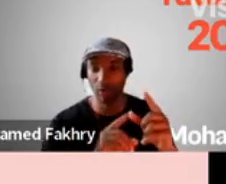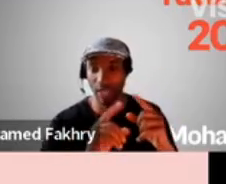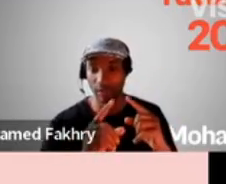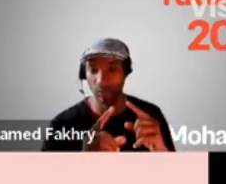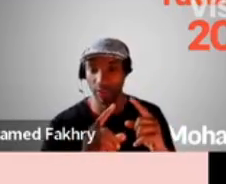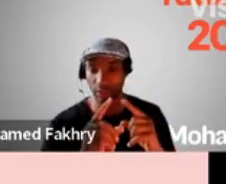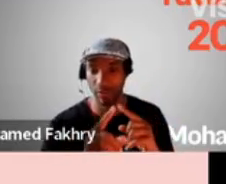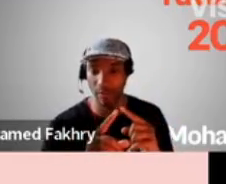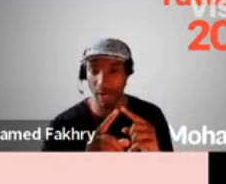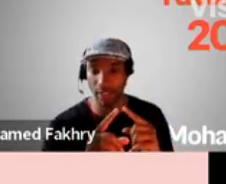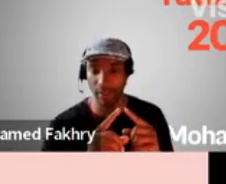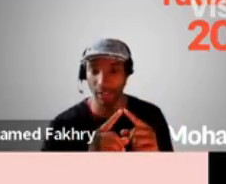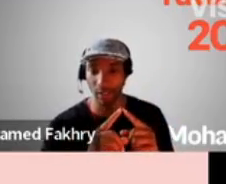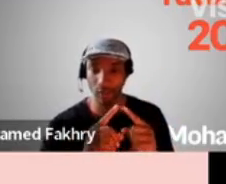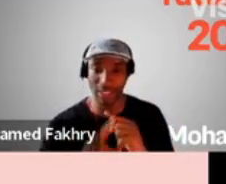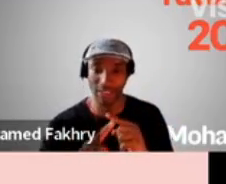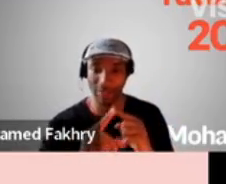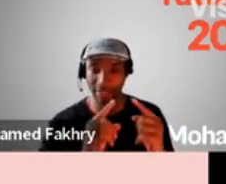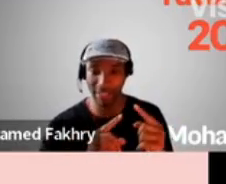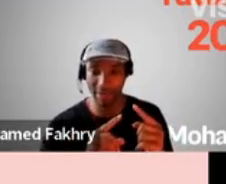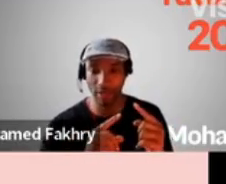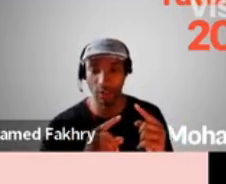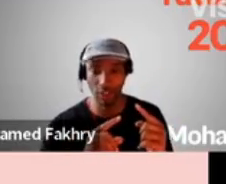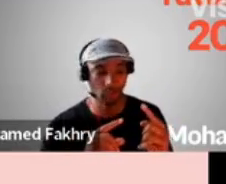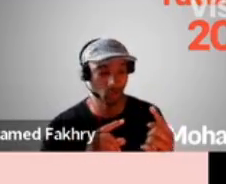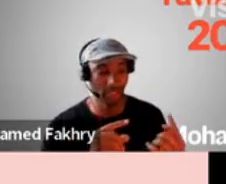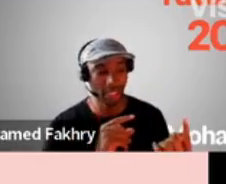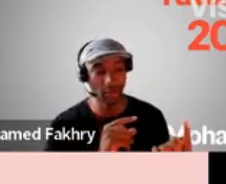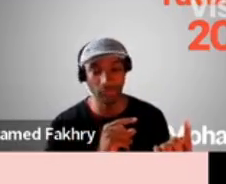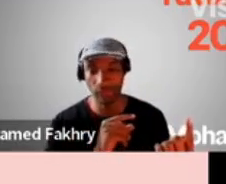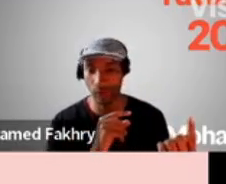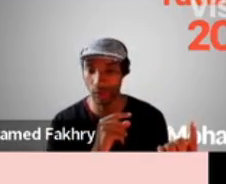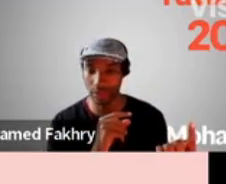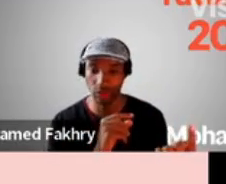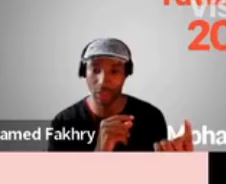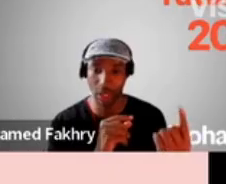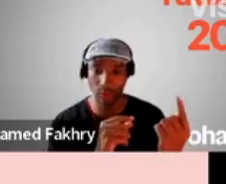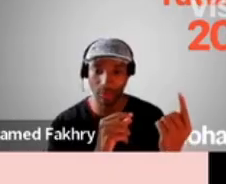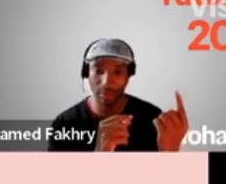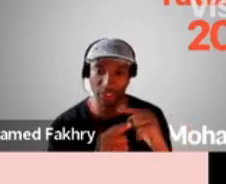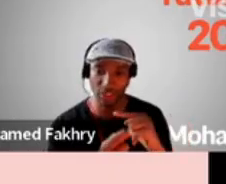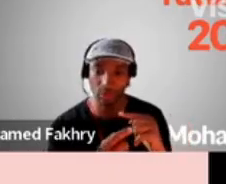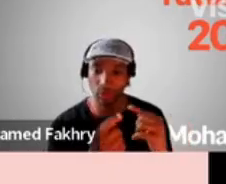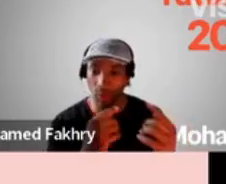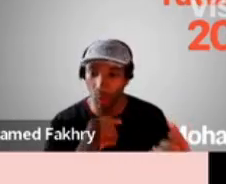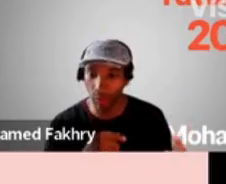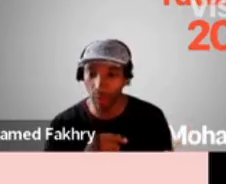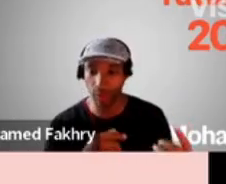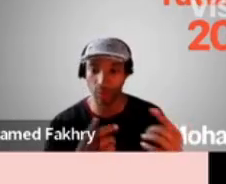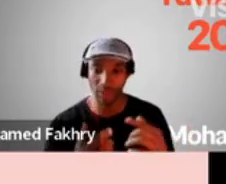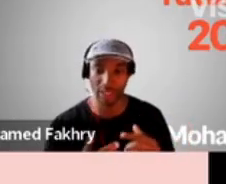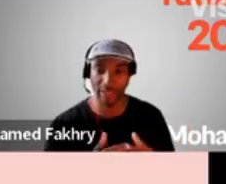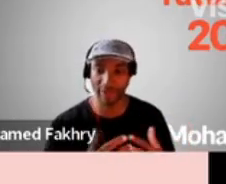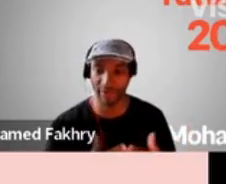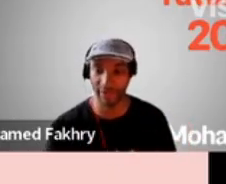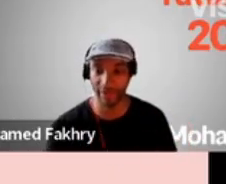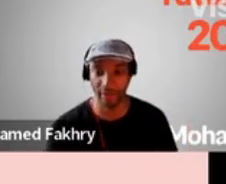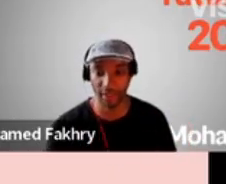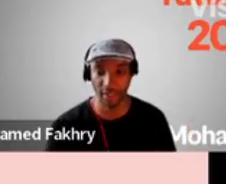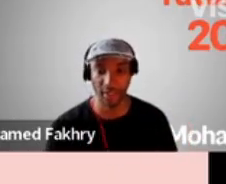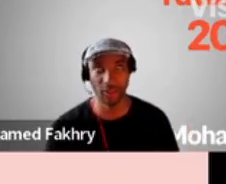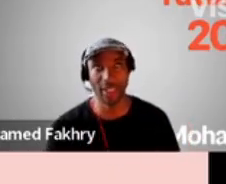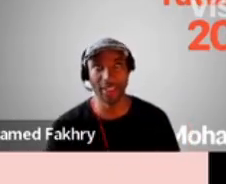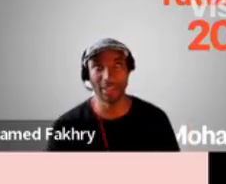hand to communicate with somebody who doesn't speak the same language as you, it kind of teaches you how to be passionate with the world, with yourself, and